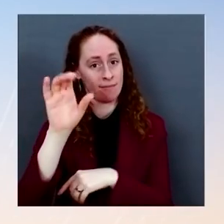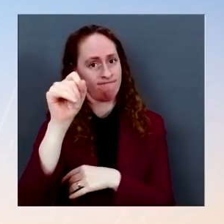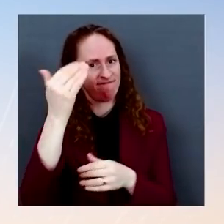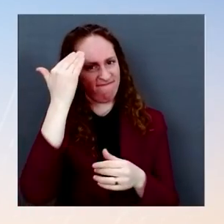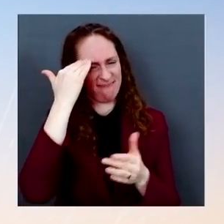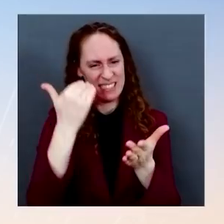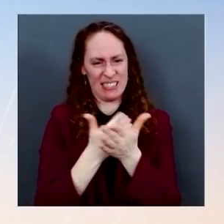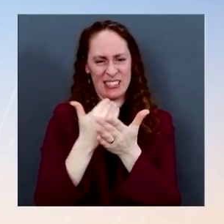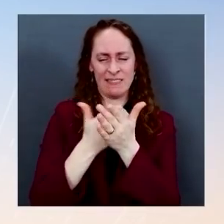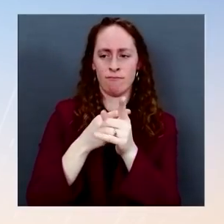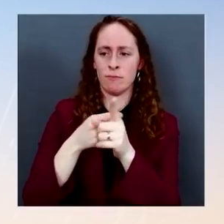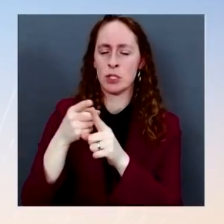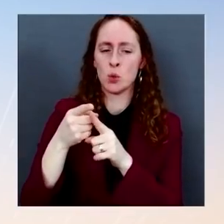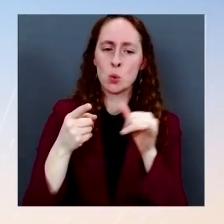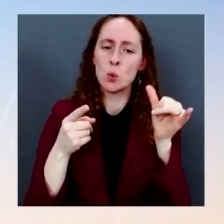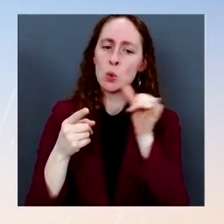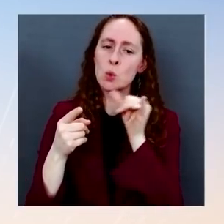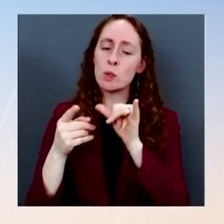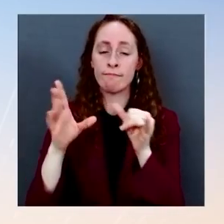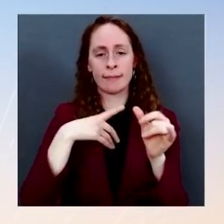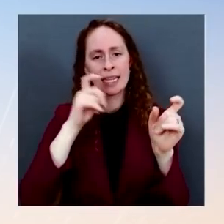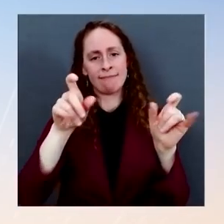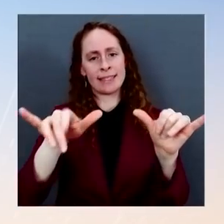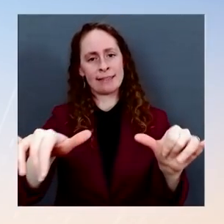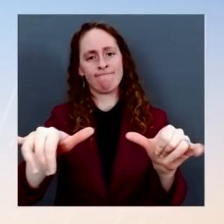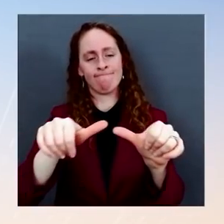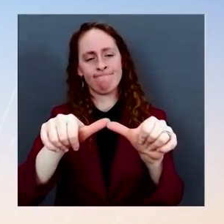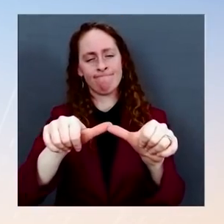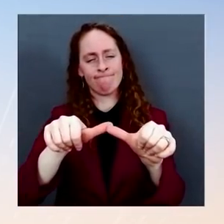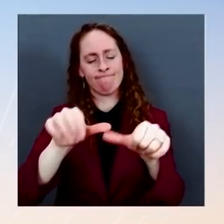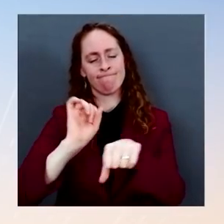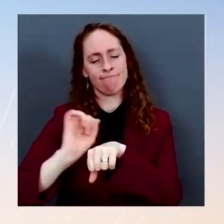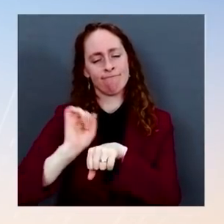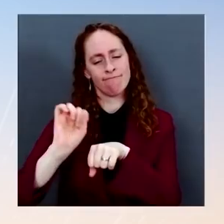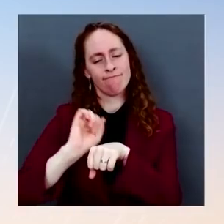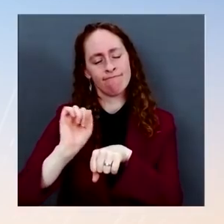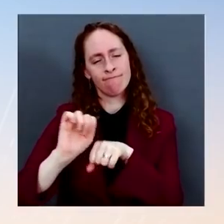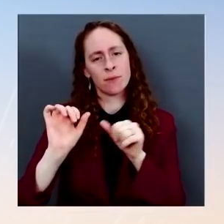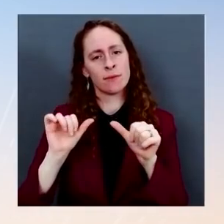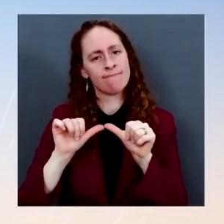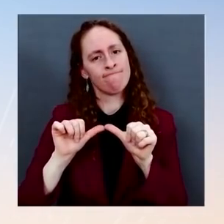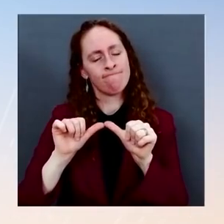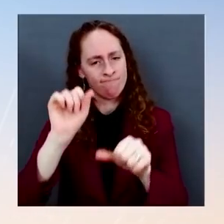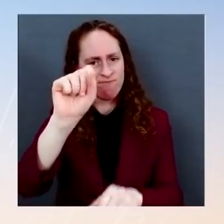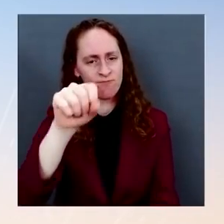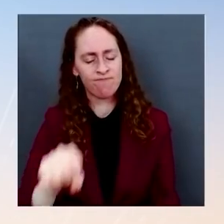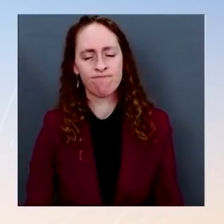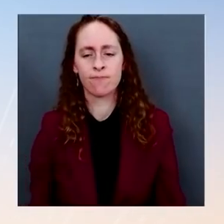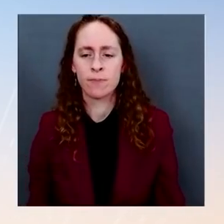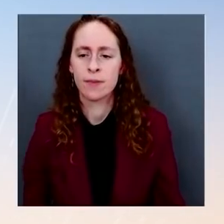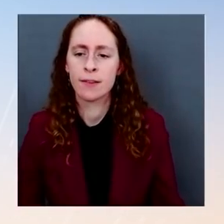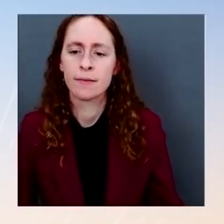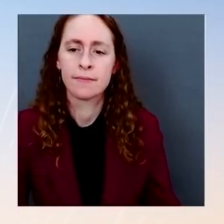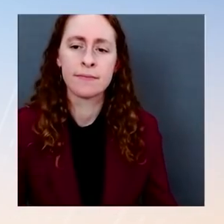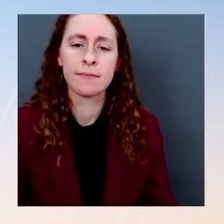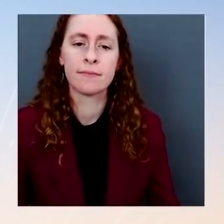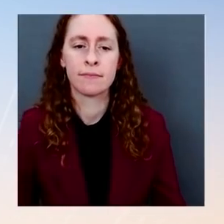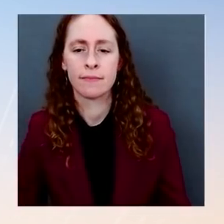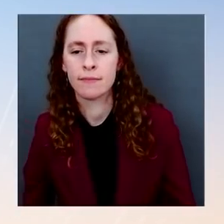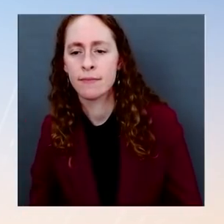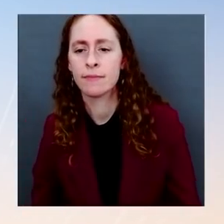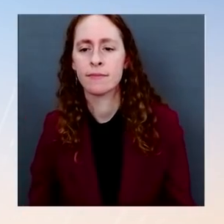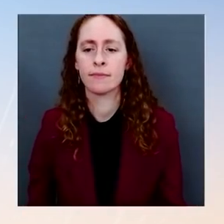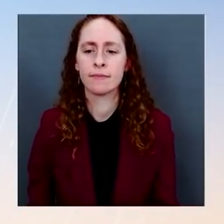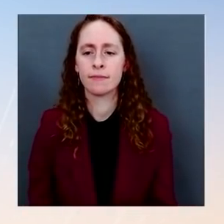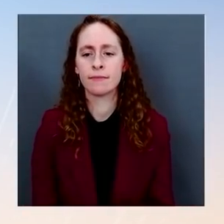tomorrow. I have two foreign policy questions. Sure. You have seen the review that indicated the killing of